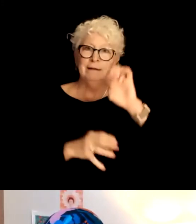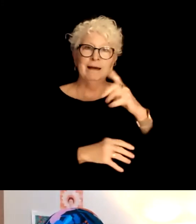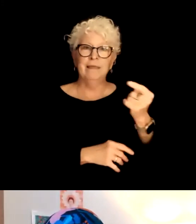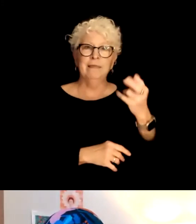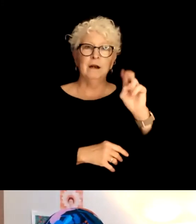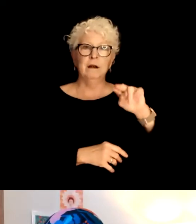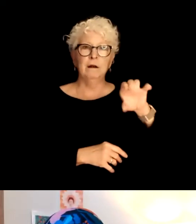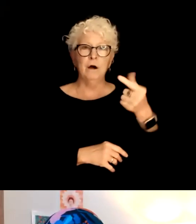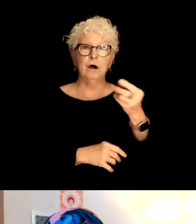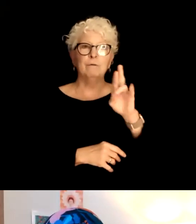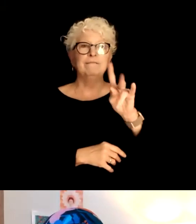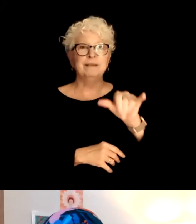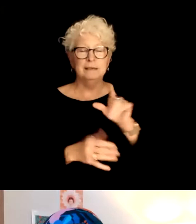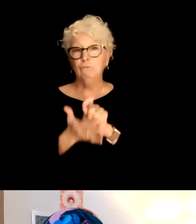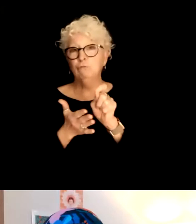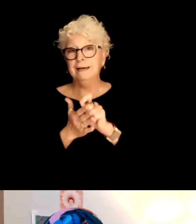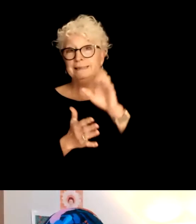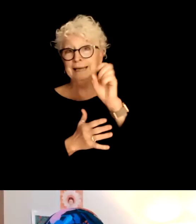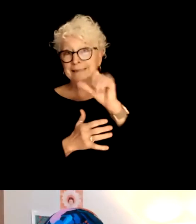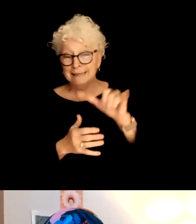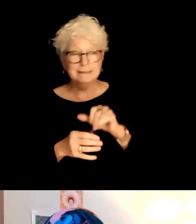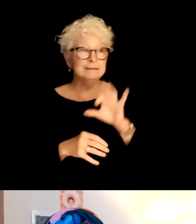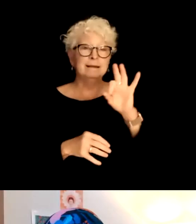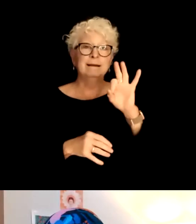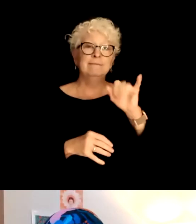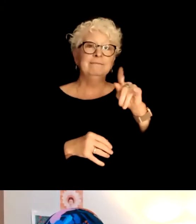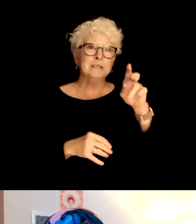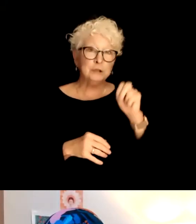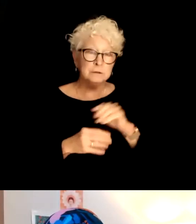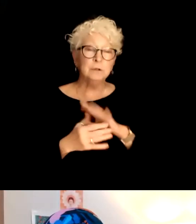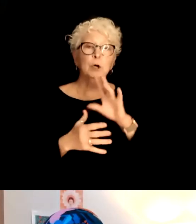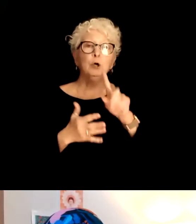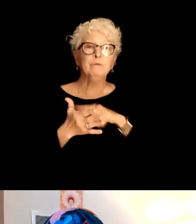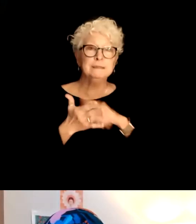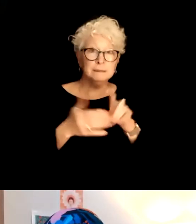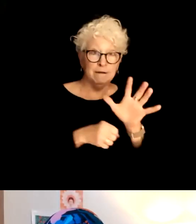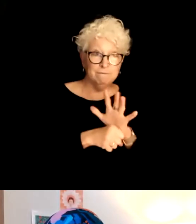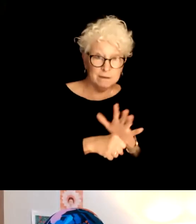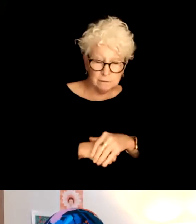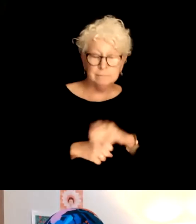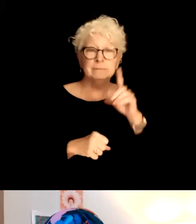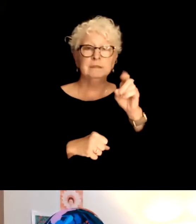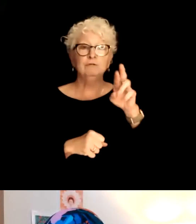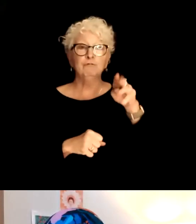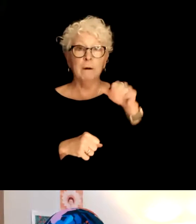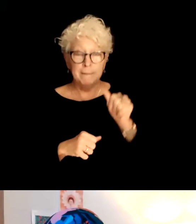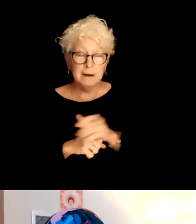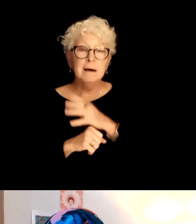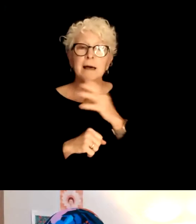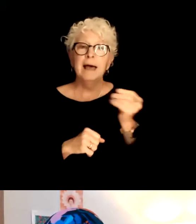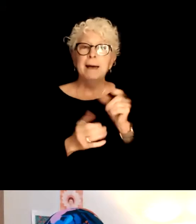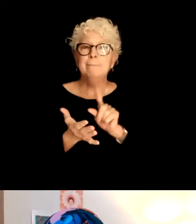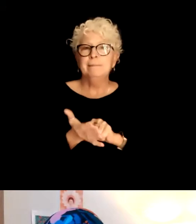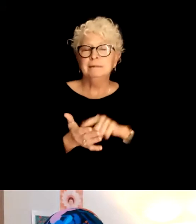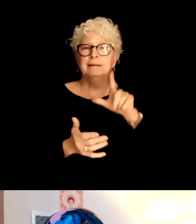Megan is a writer of essay, fiction, film criticism, and drama. Megan's work has appeared in publications such as the Los Angeles Review